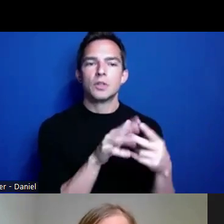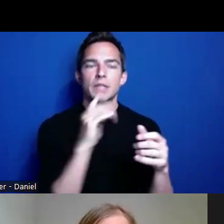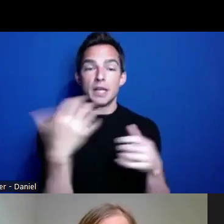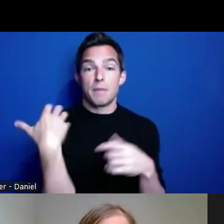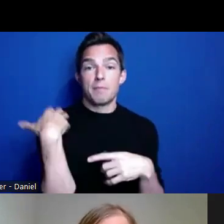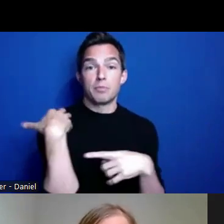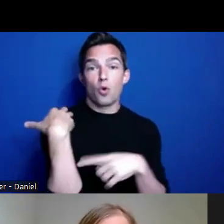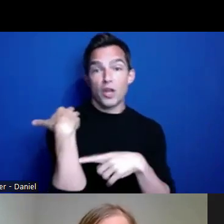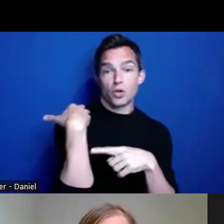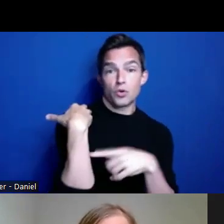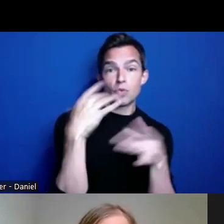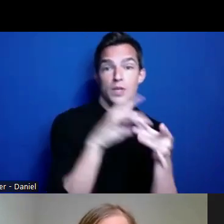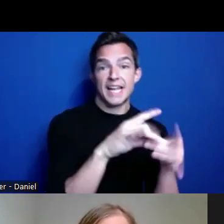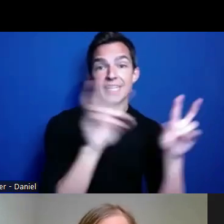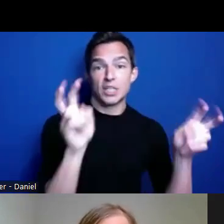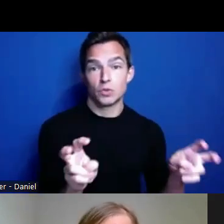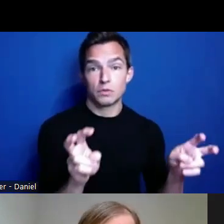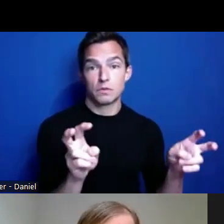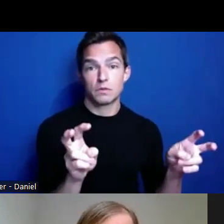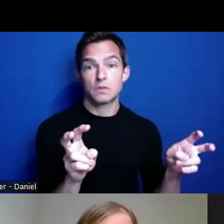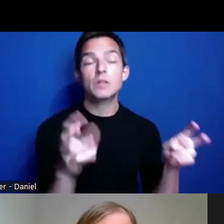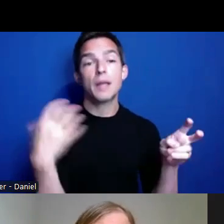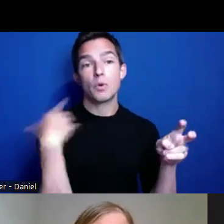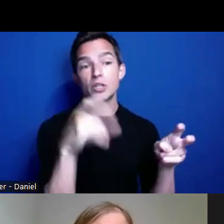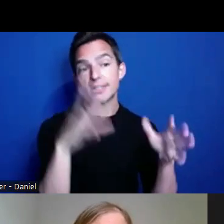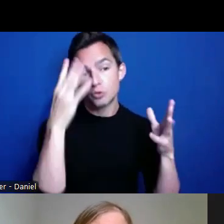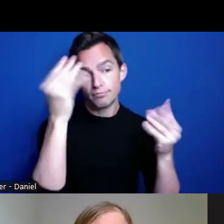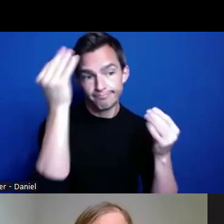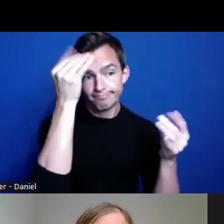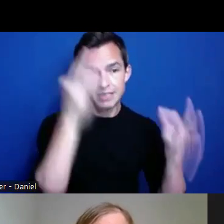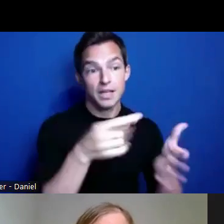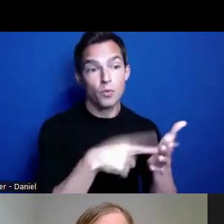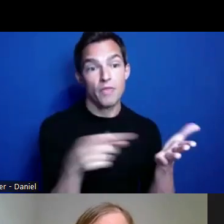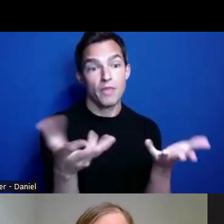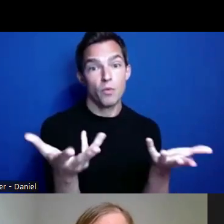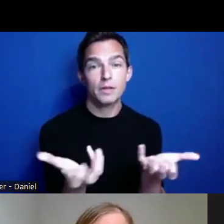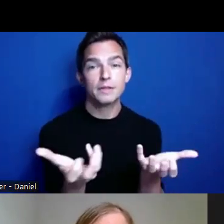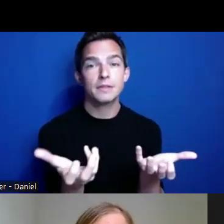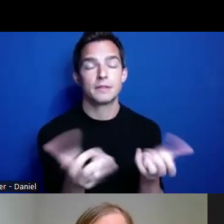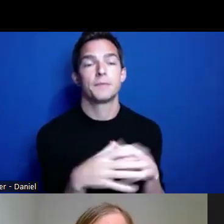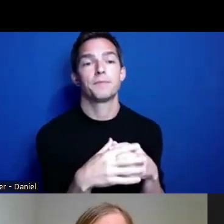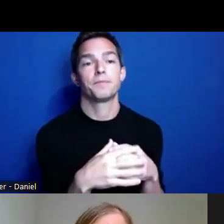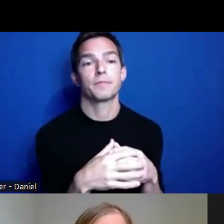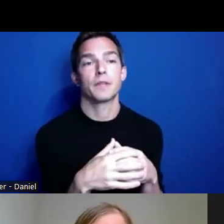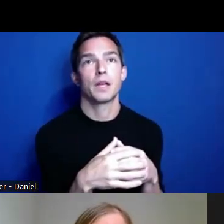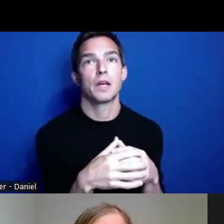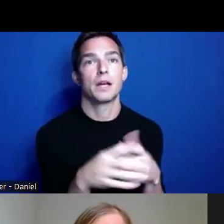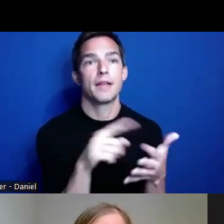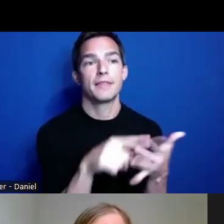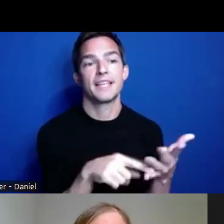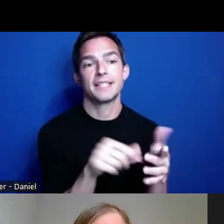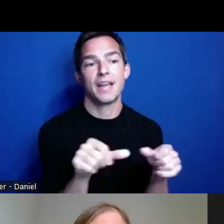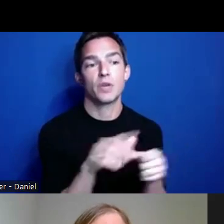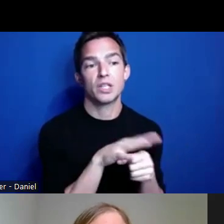related issues. The employer needs to decide what they want those areas to look like for their